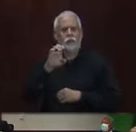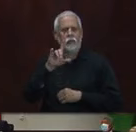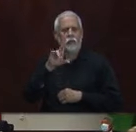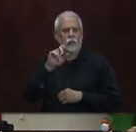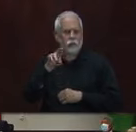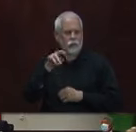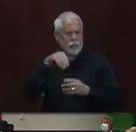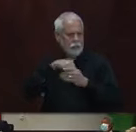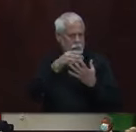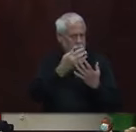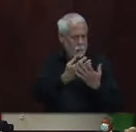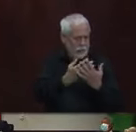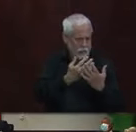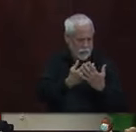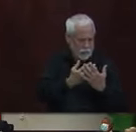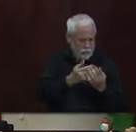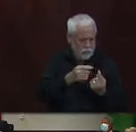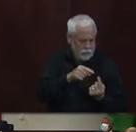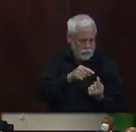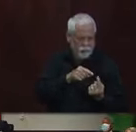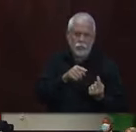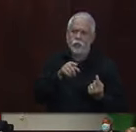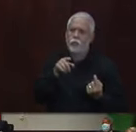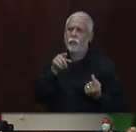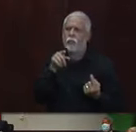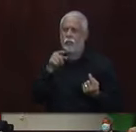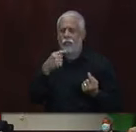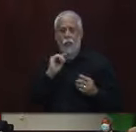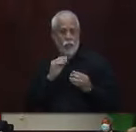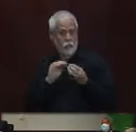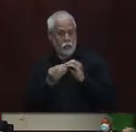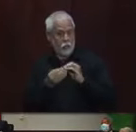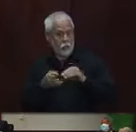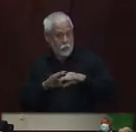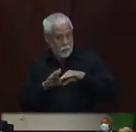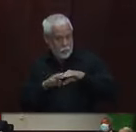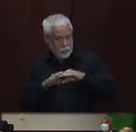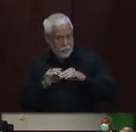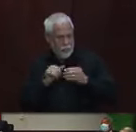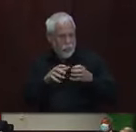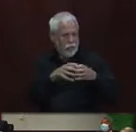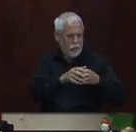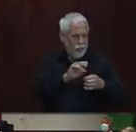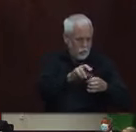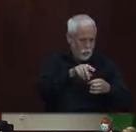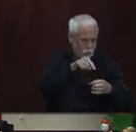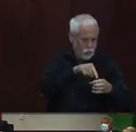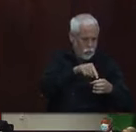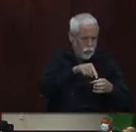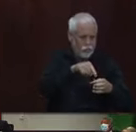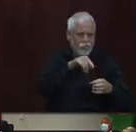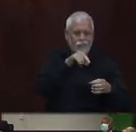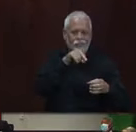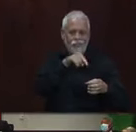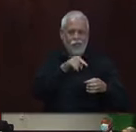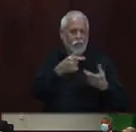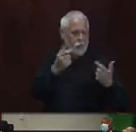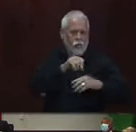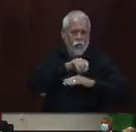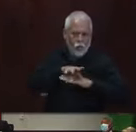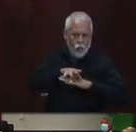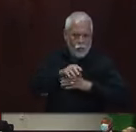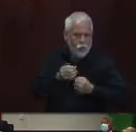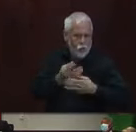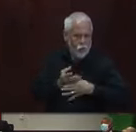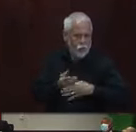prison. So you said that our numbers increasing, there is that cluster, but it's not the big calls of it going